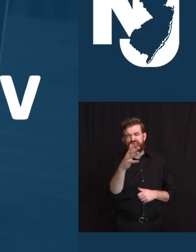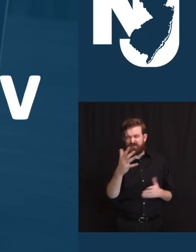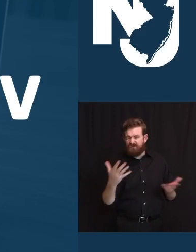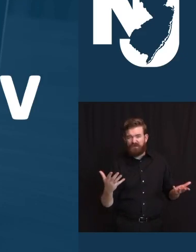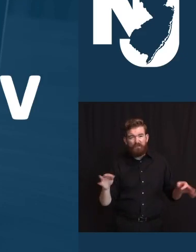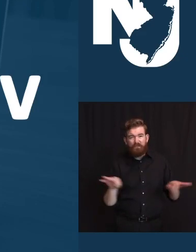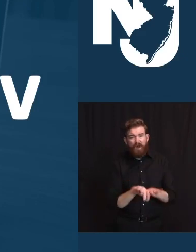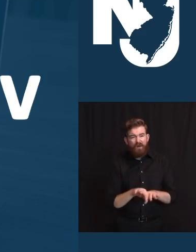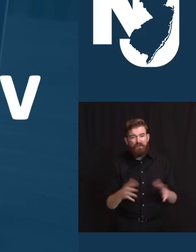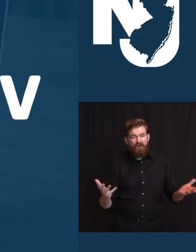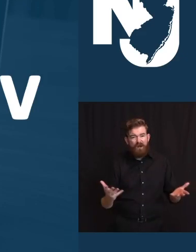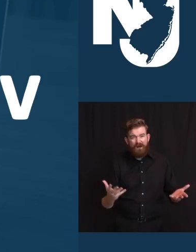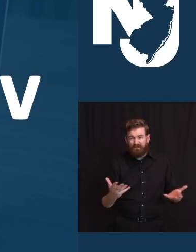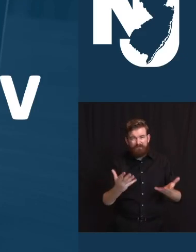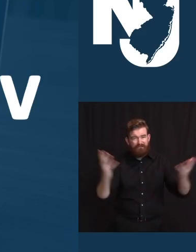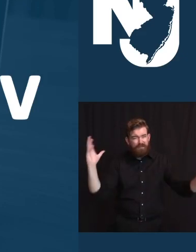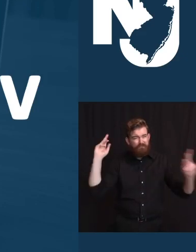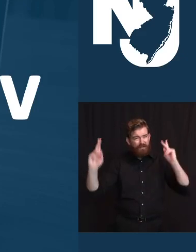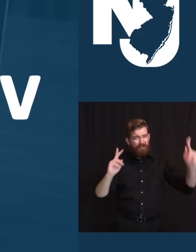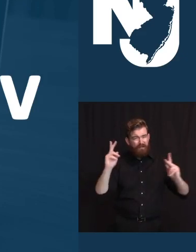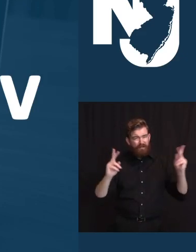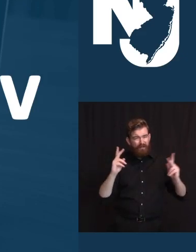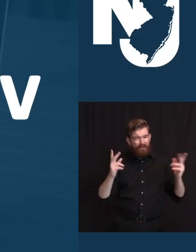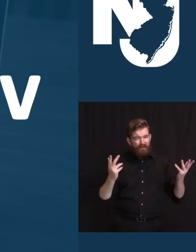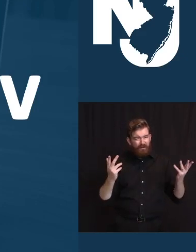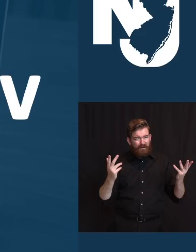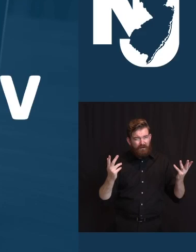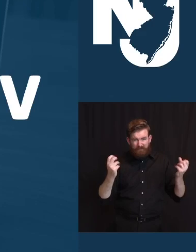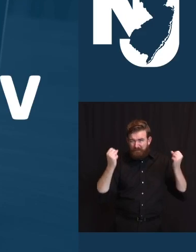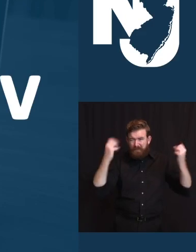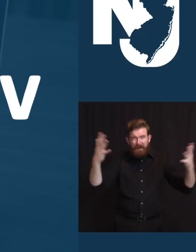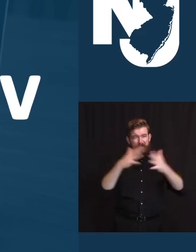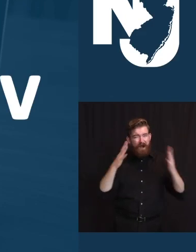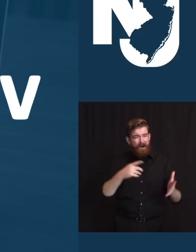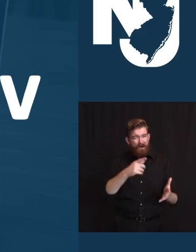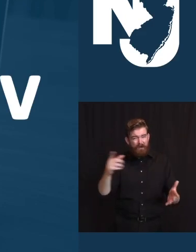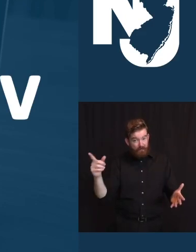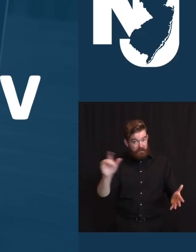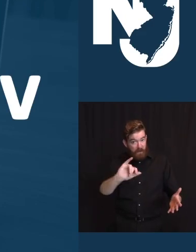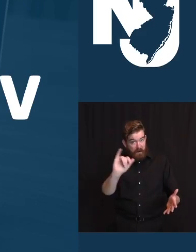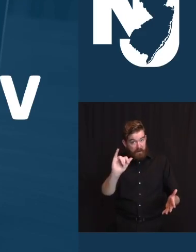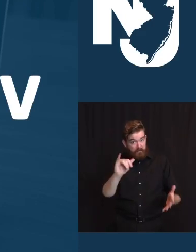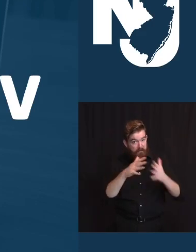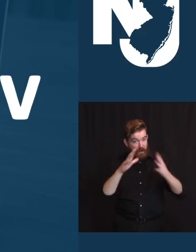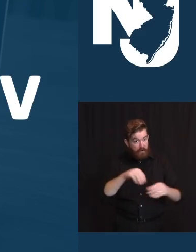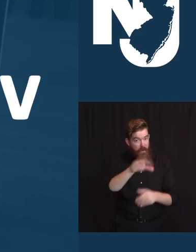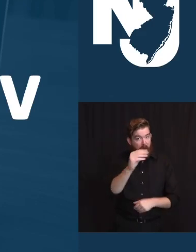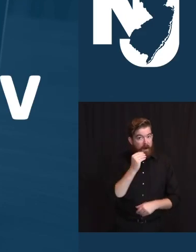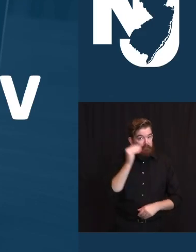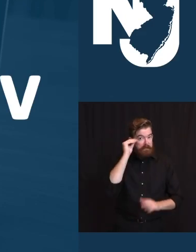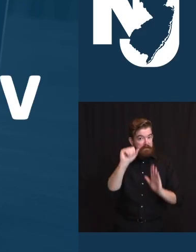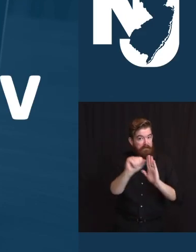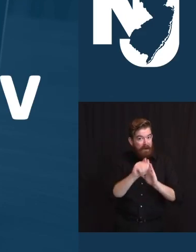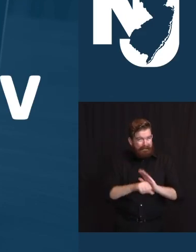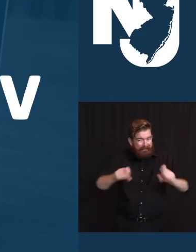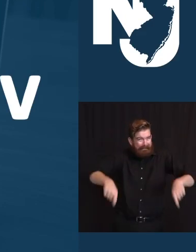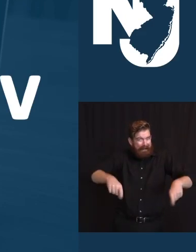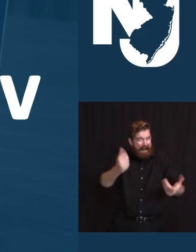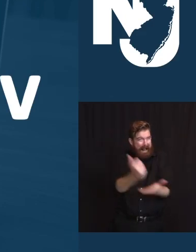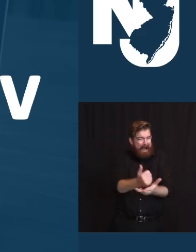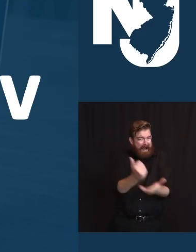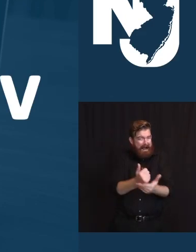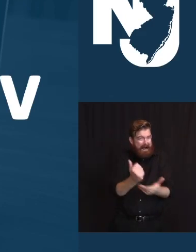your home state of Kentucky, are relying upon for their survival. My fellow governors and I, both Republicans and Democrats, have had to